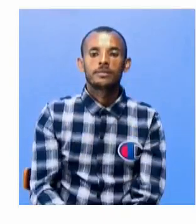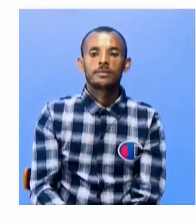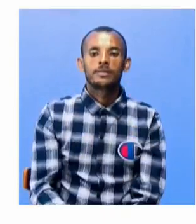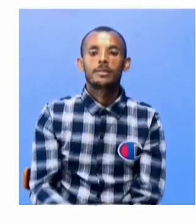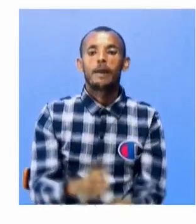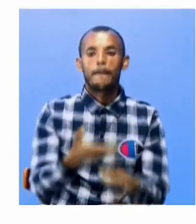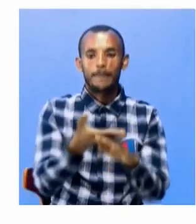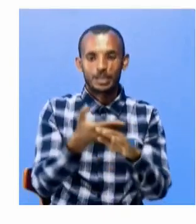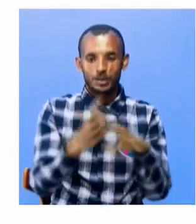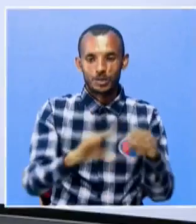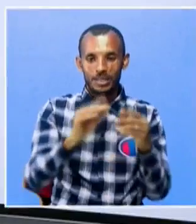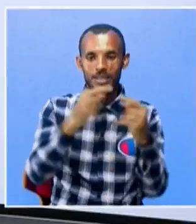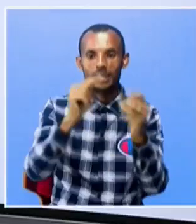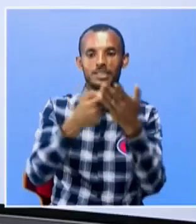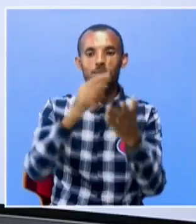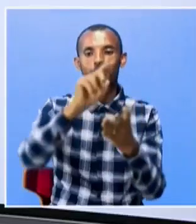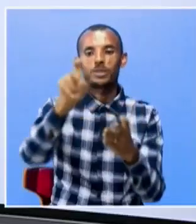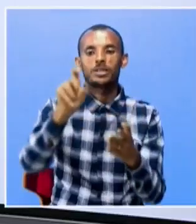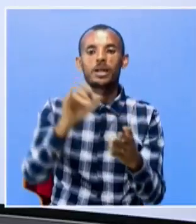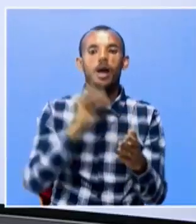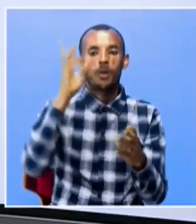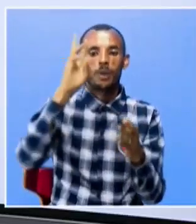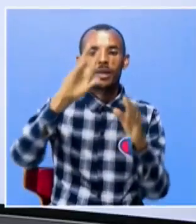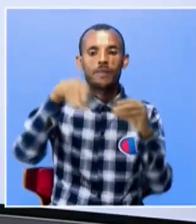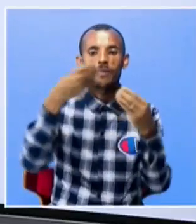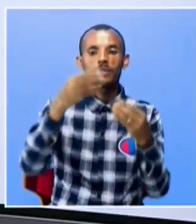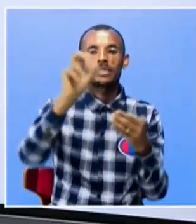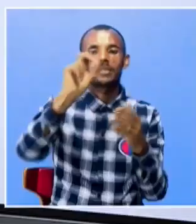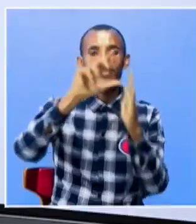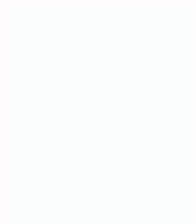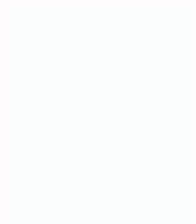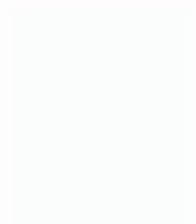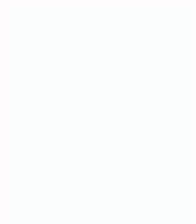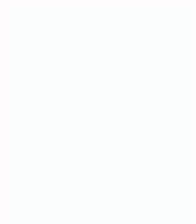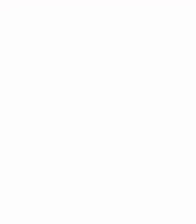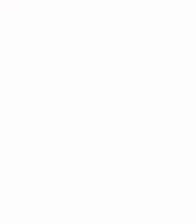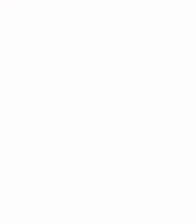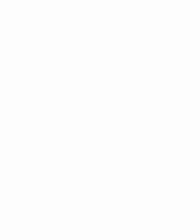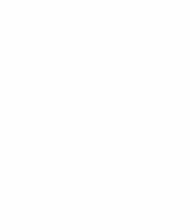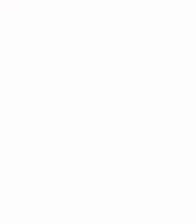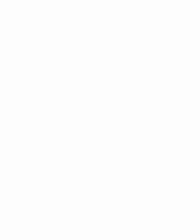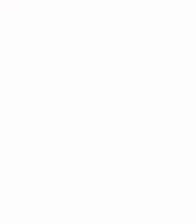Please, students, try this question. I'll give you 30 seconds for this.